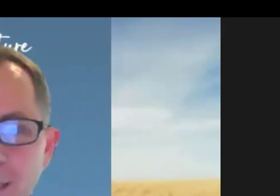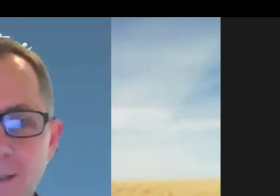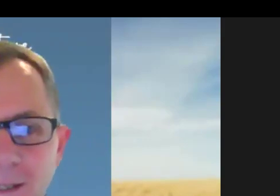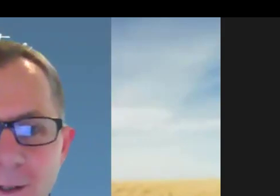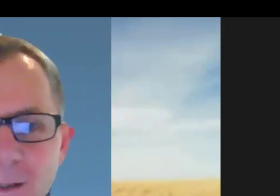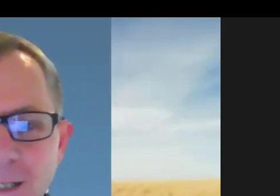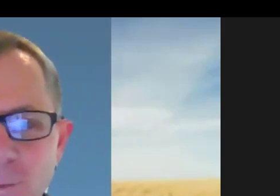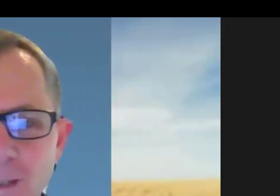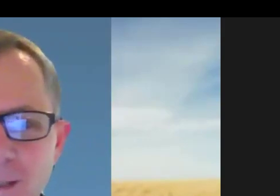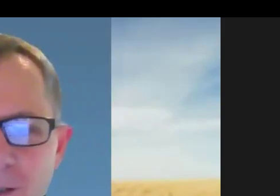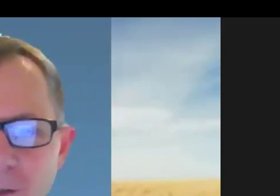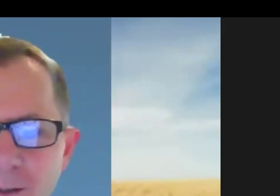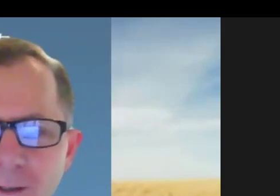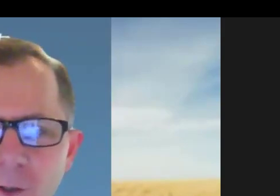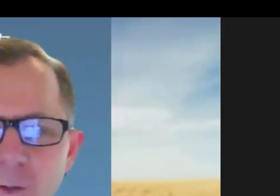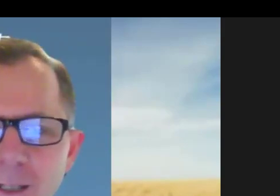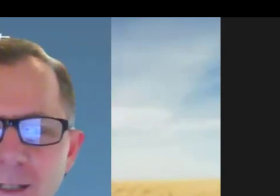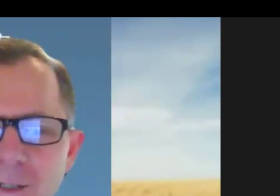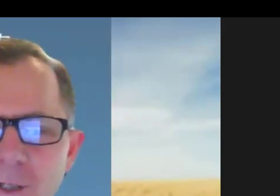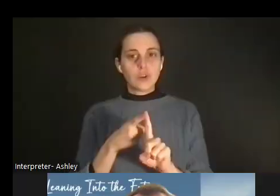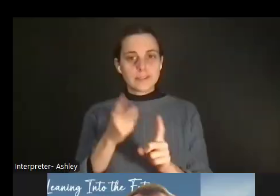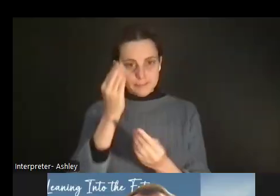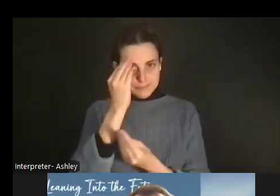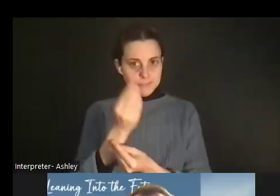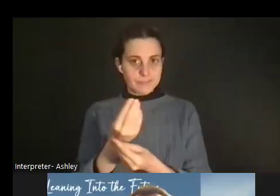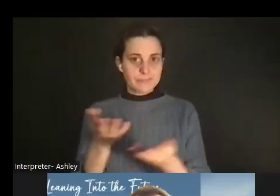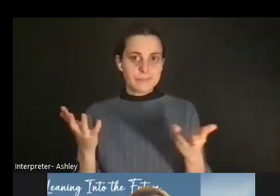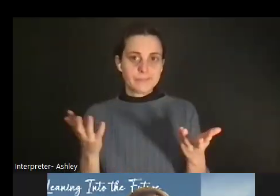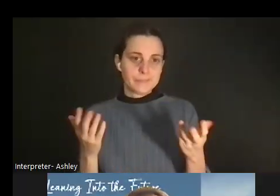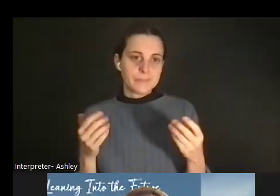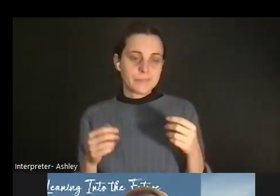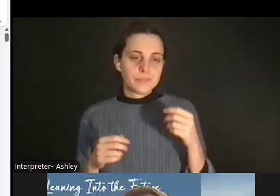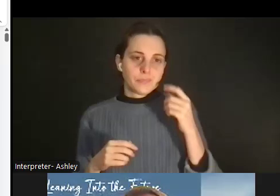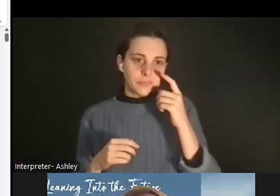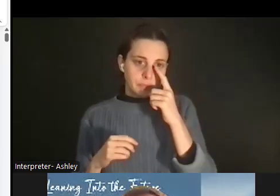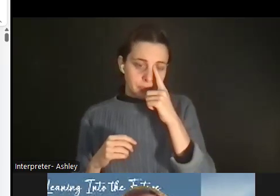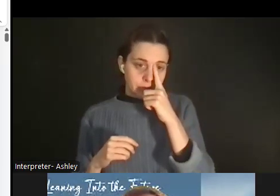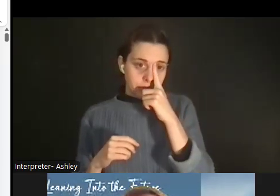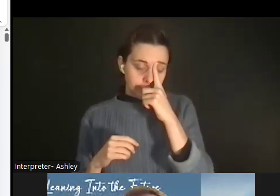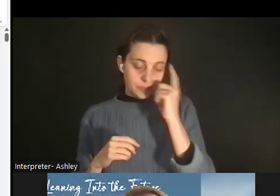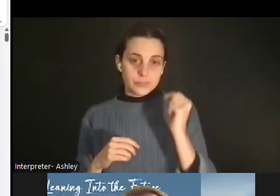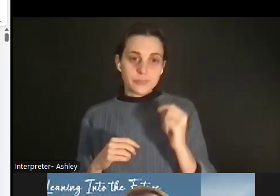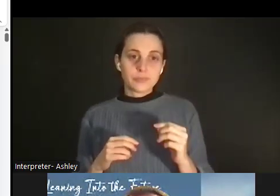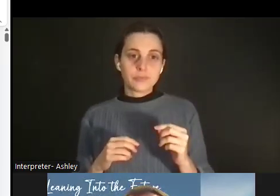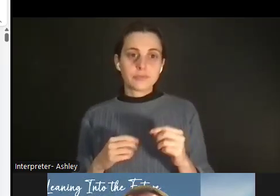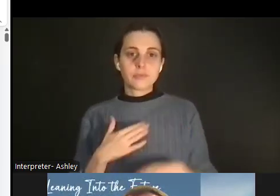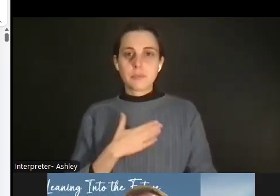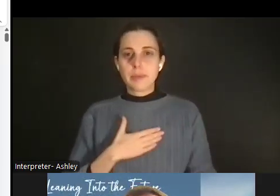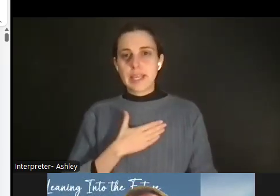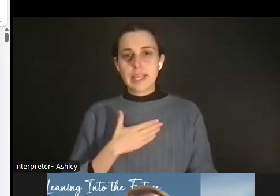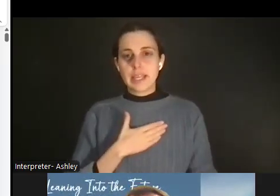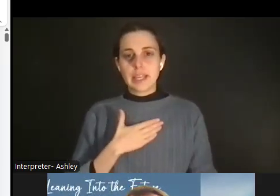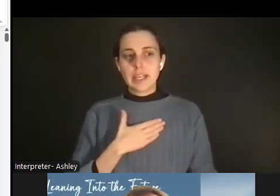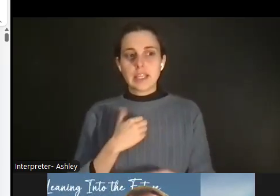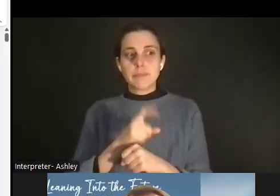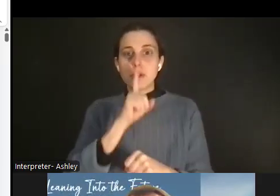couple things as we are getting started here. The first thing is please keep your phone